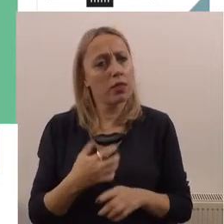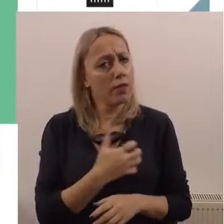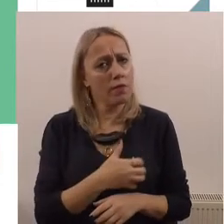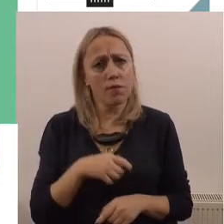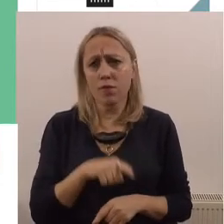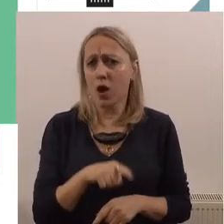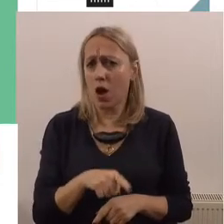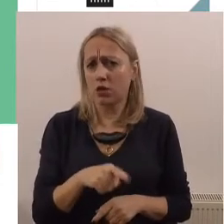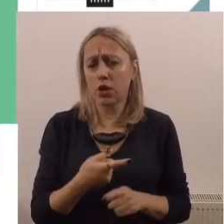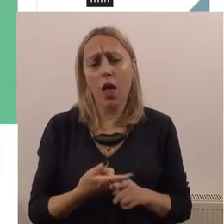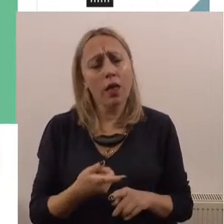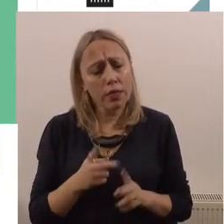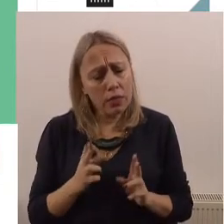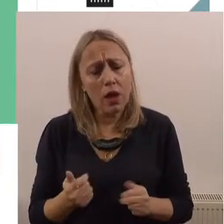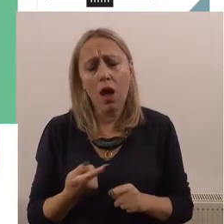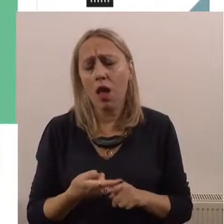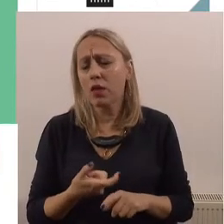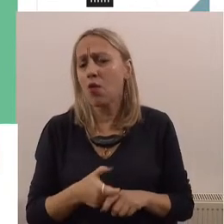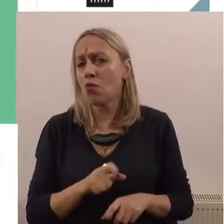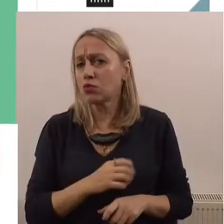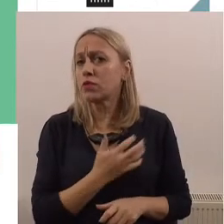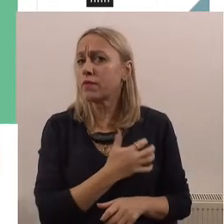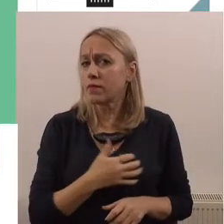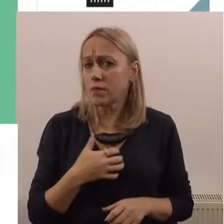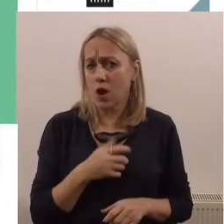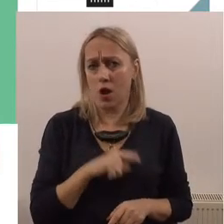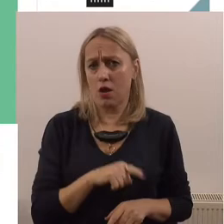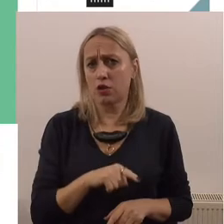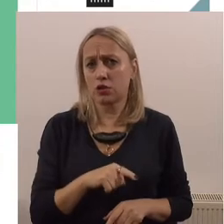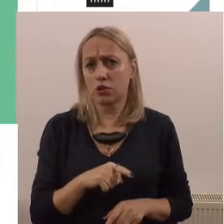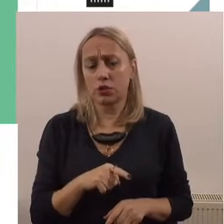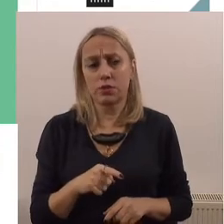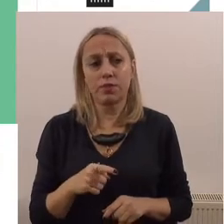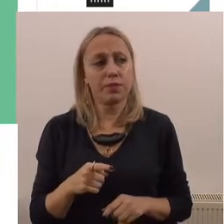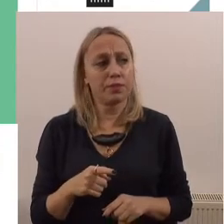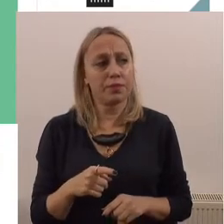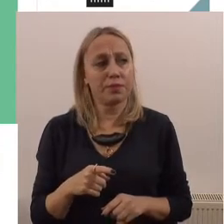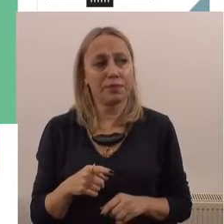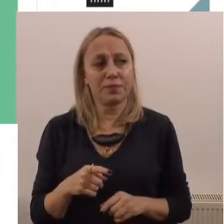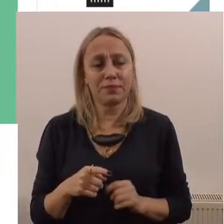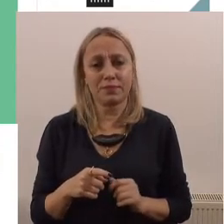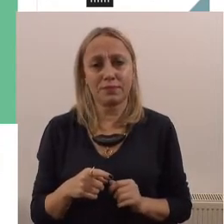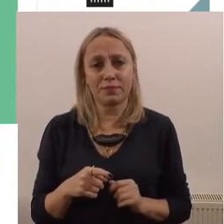that consisted of representatives of the community of people with disabilities.